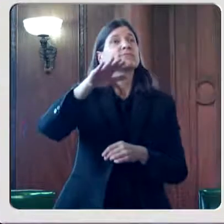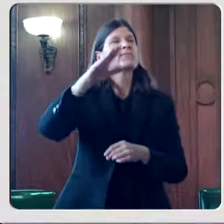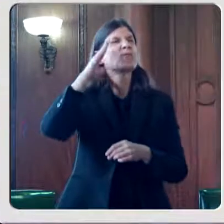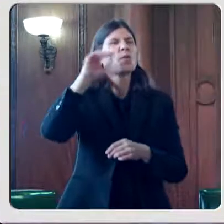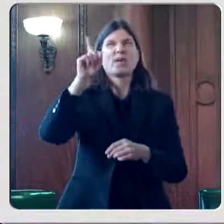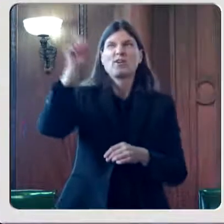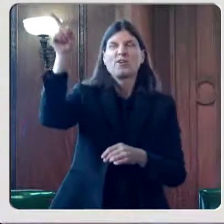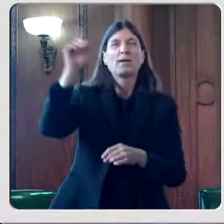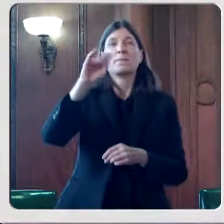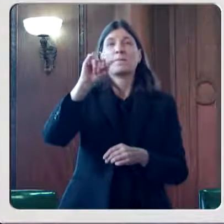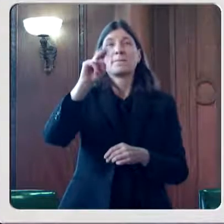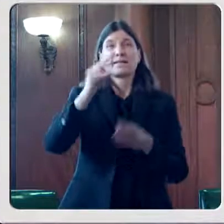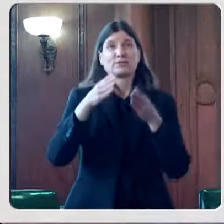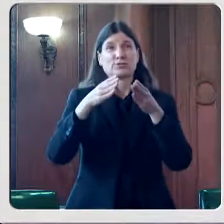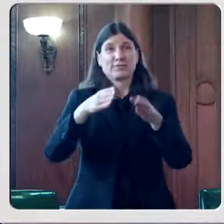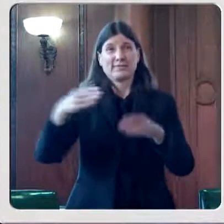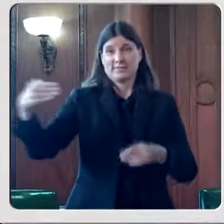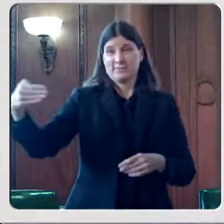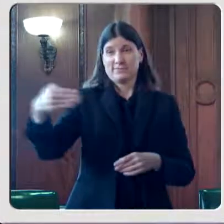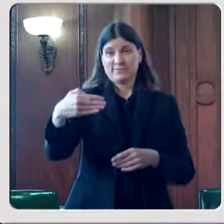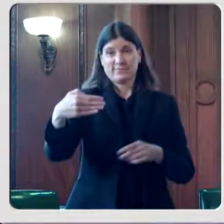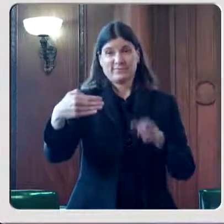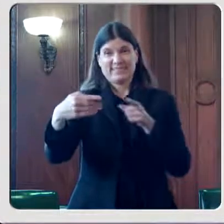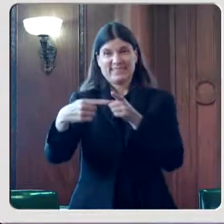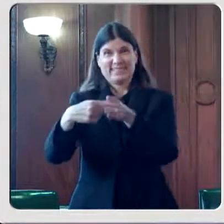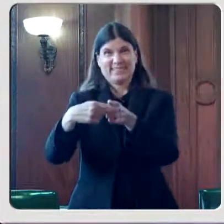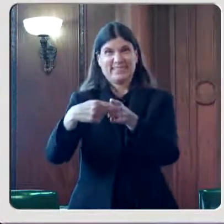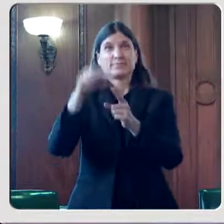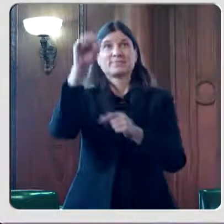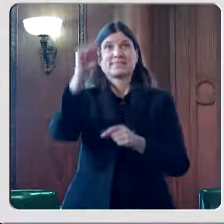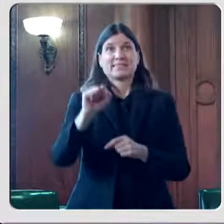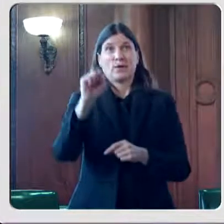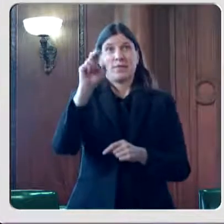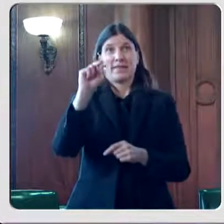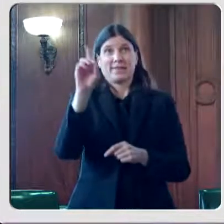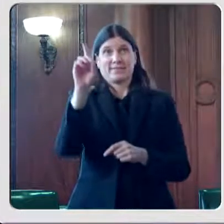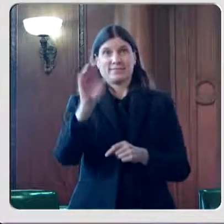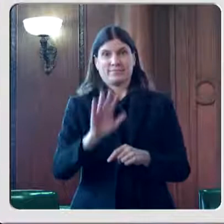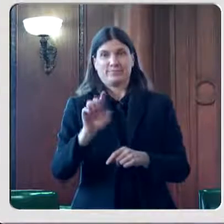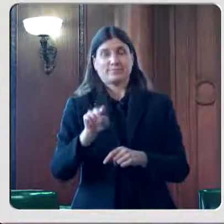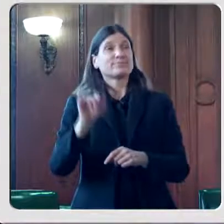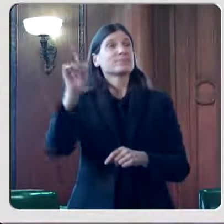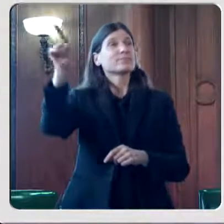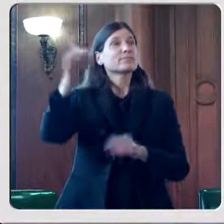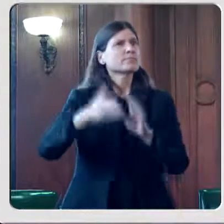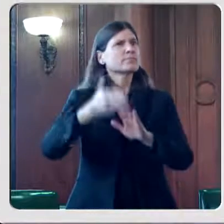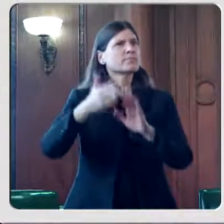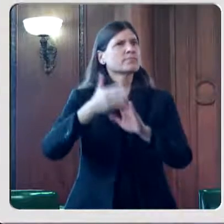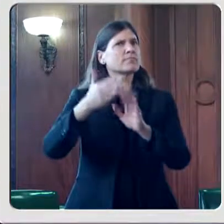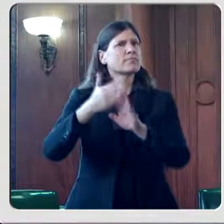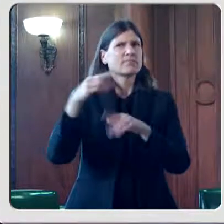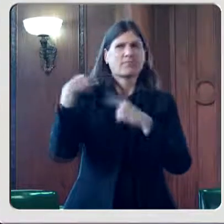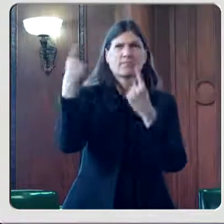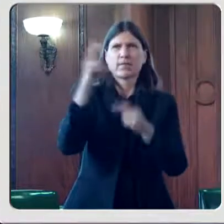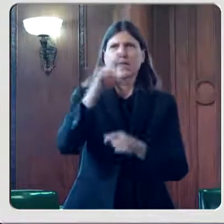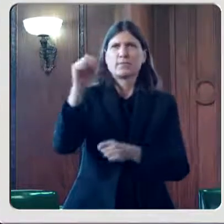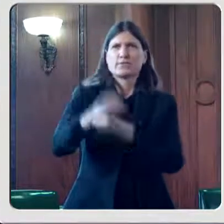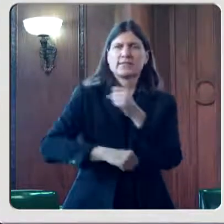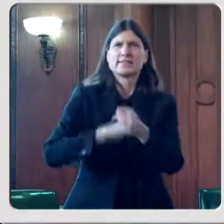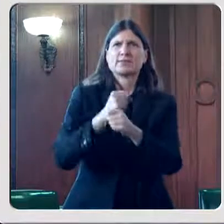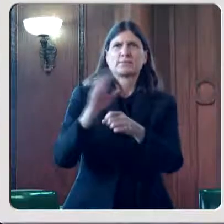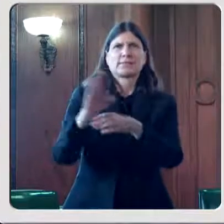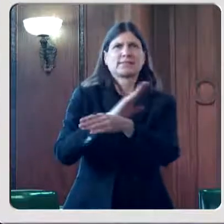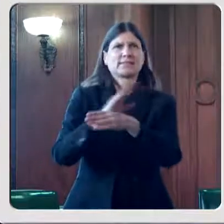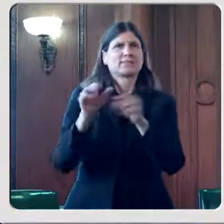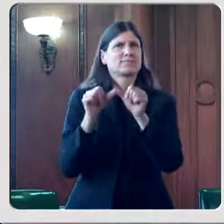did a proclamation, and again, they've been a haven not only for great cigars, conversation, and coffee, but they've been a